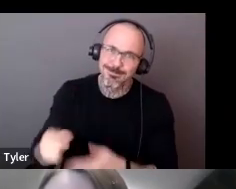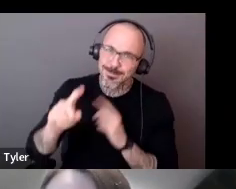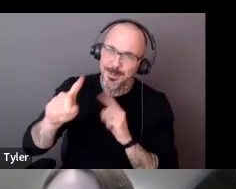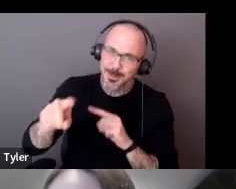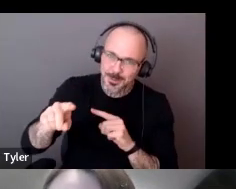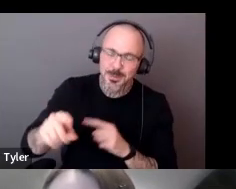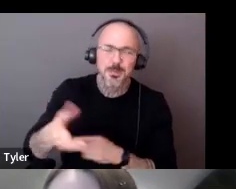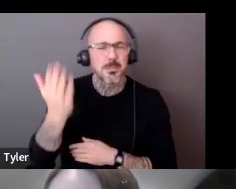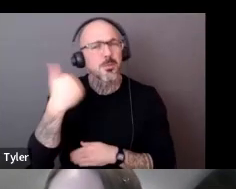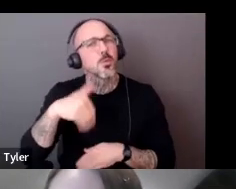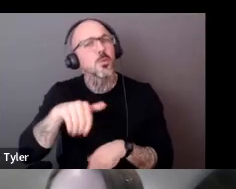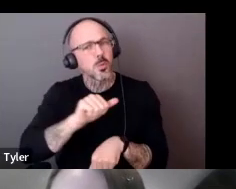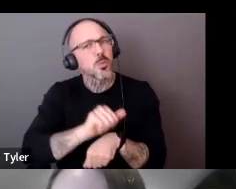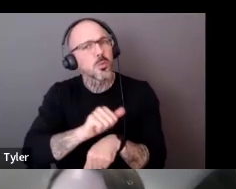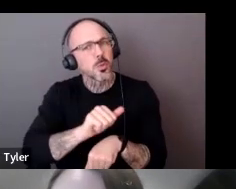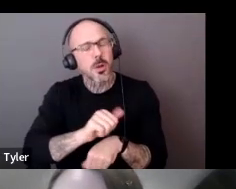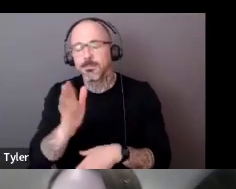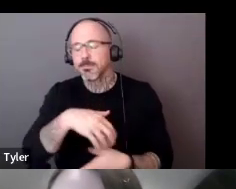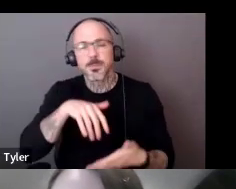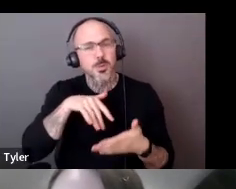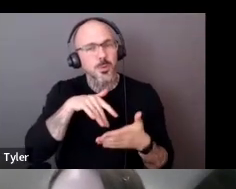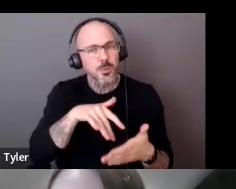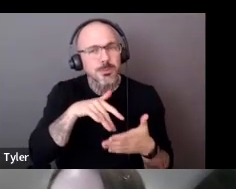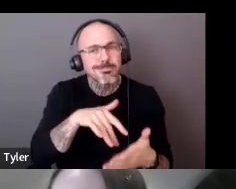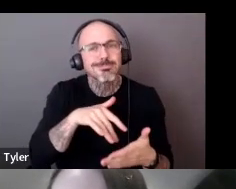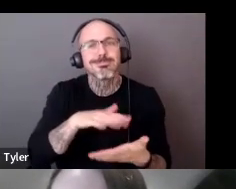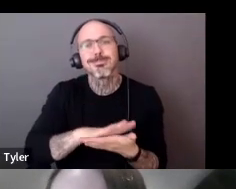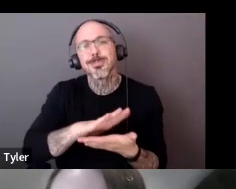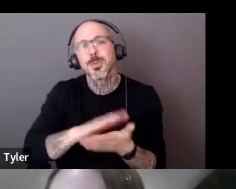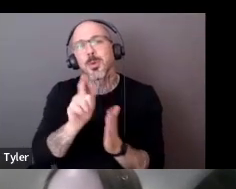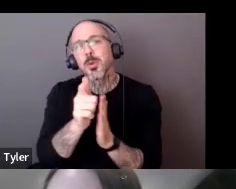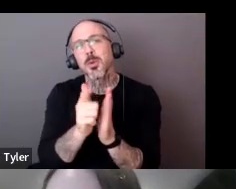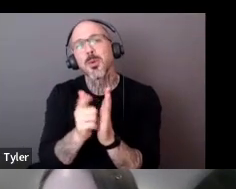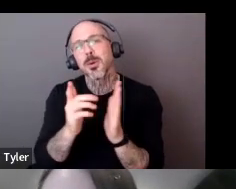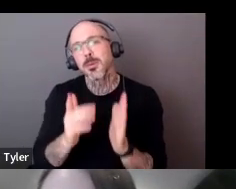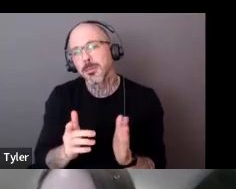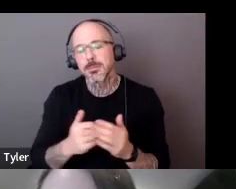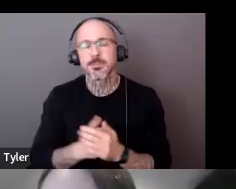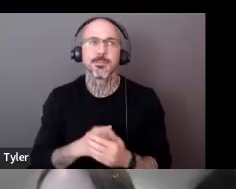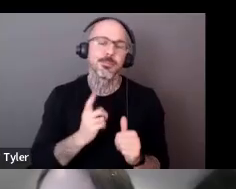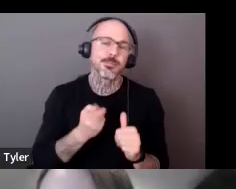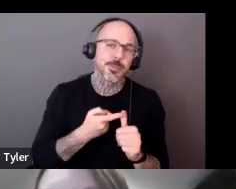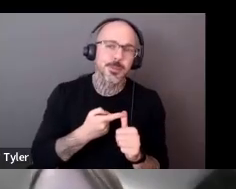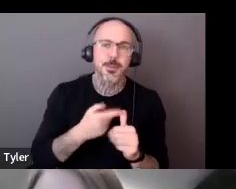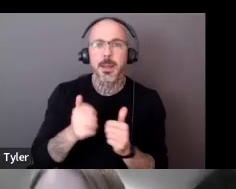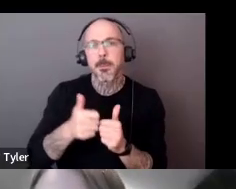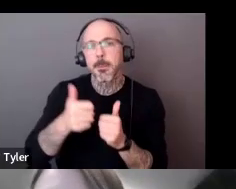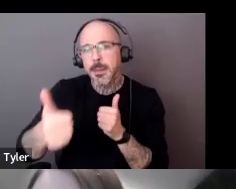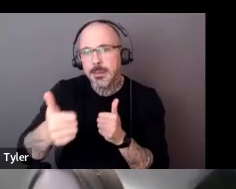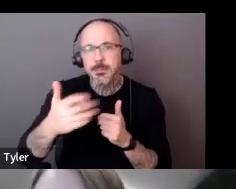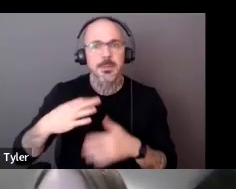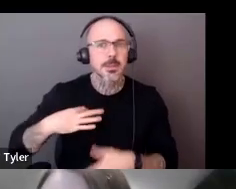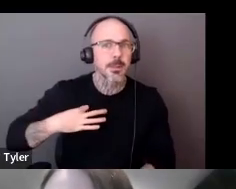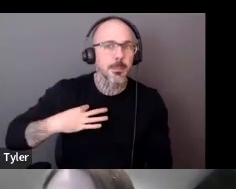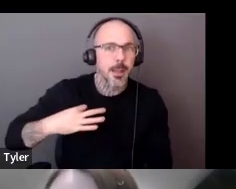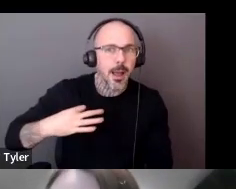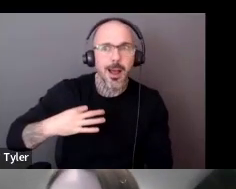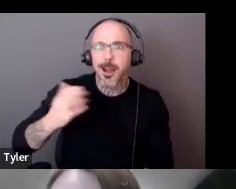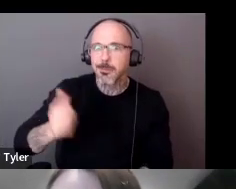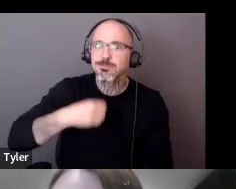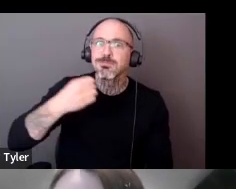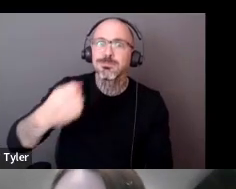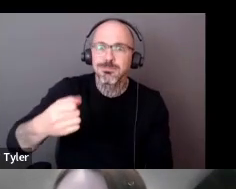as a lawyer, so I did all of the things that law students do. You apply to do your placement somewhere, and you